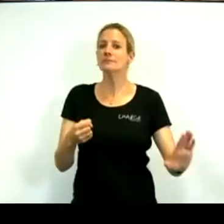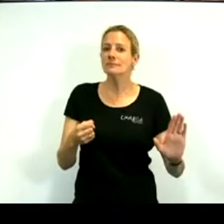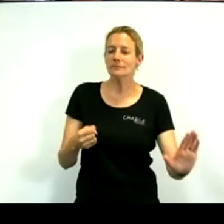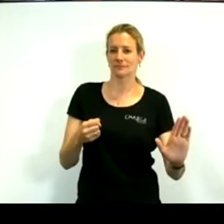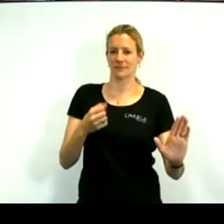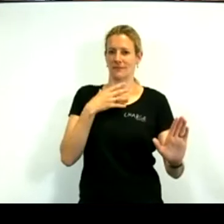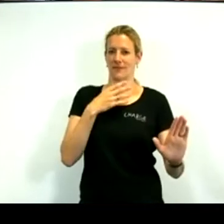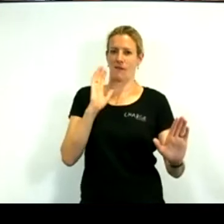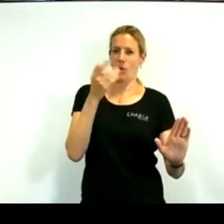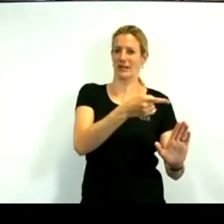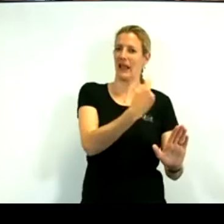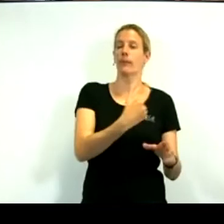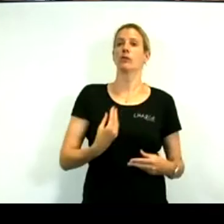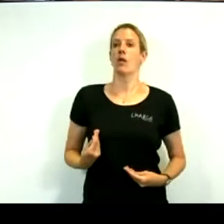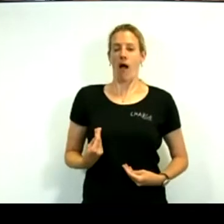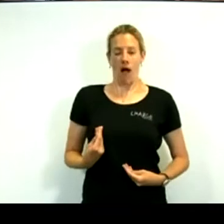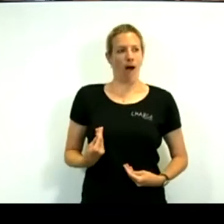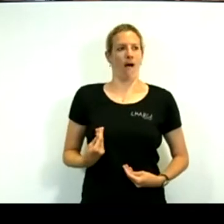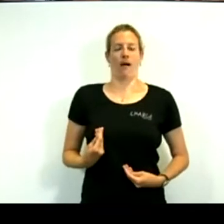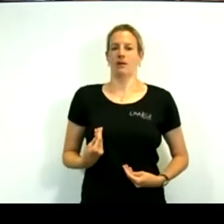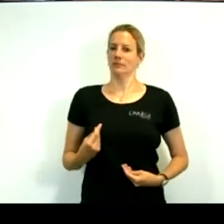And the next slide, please.